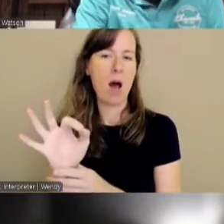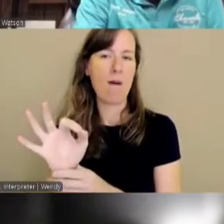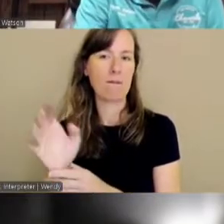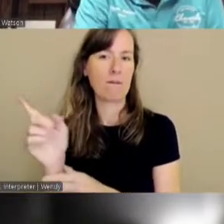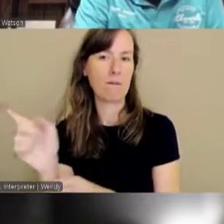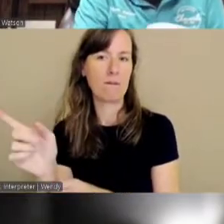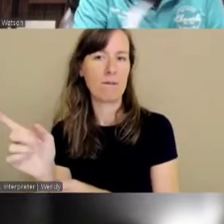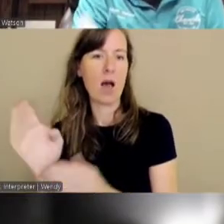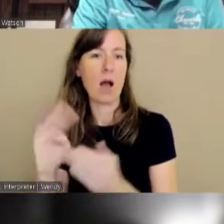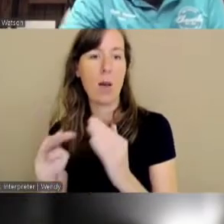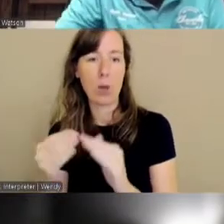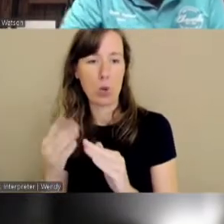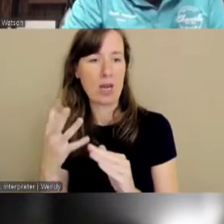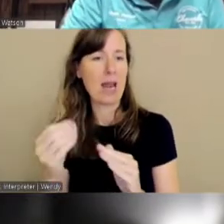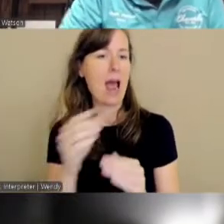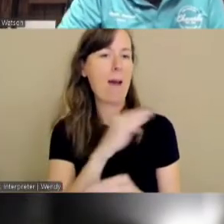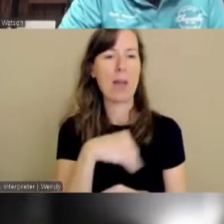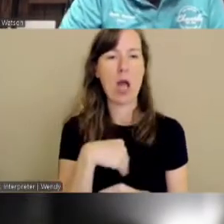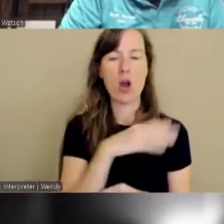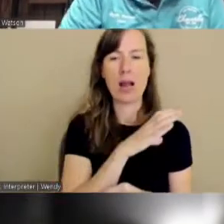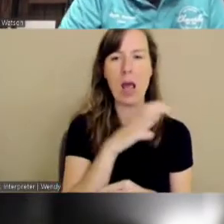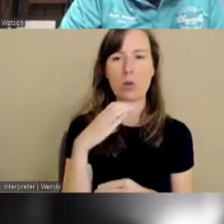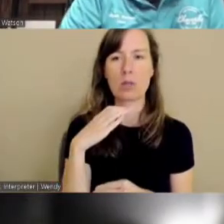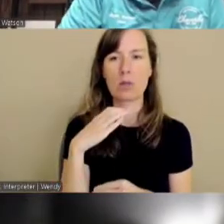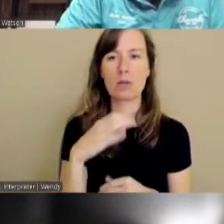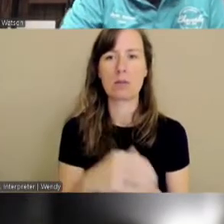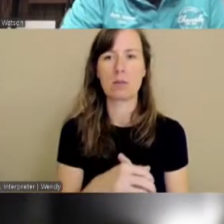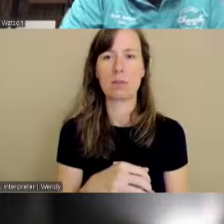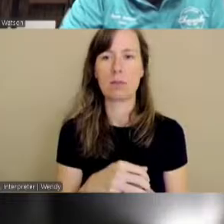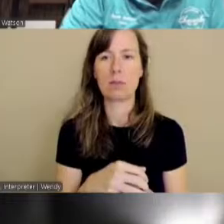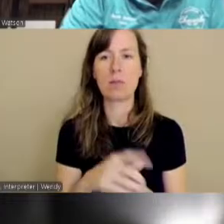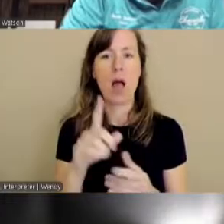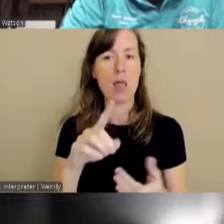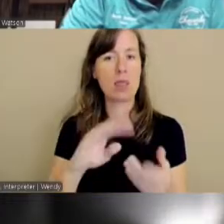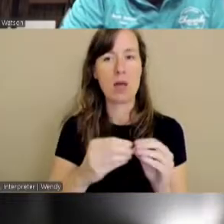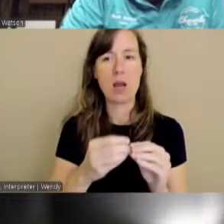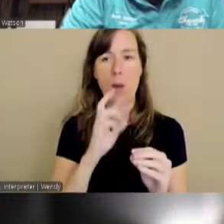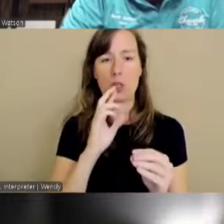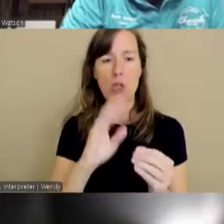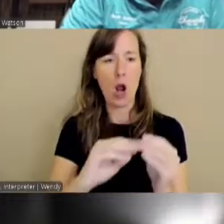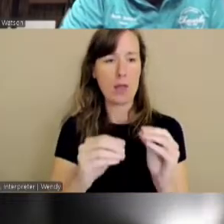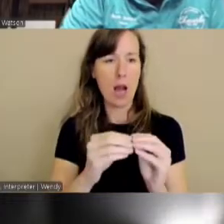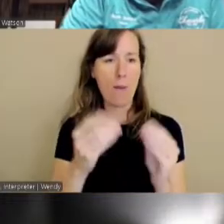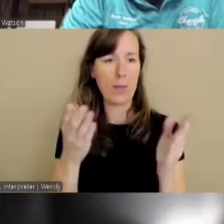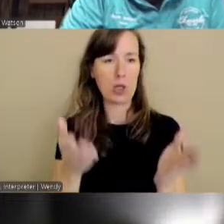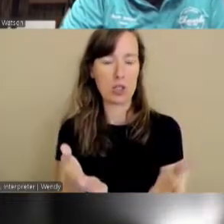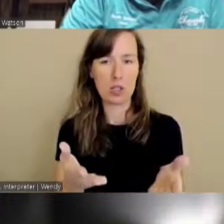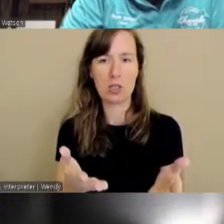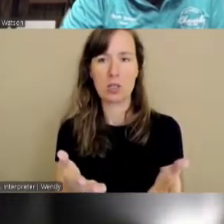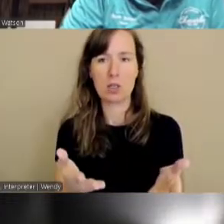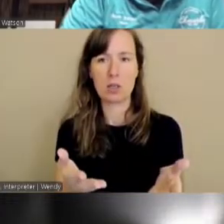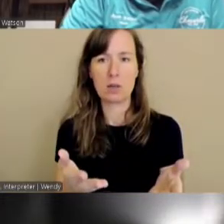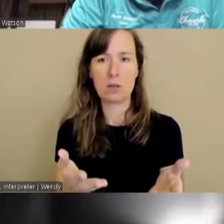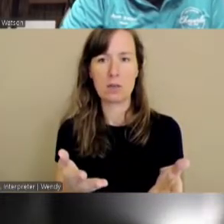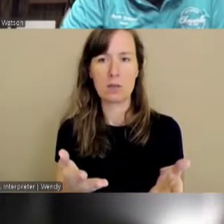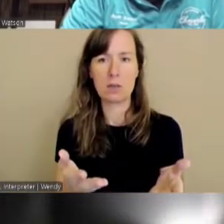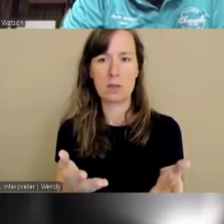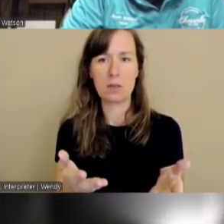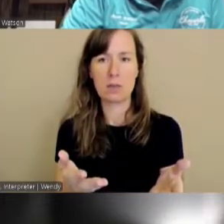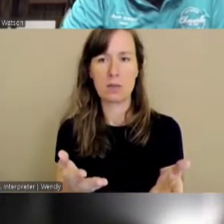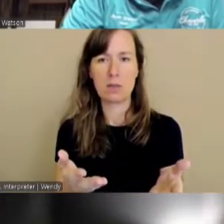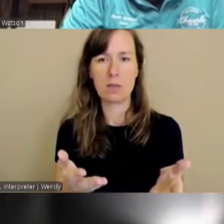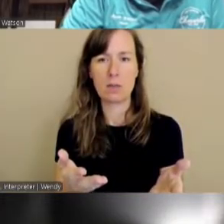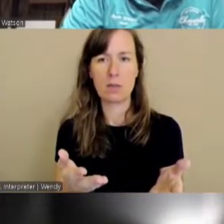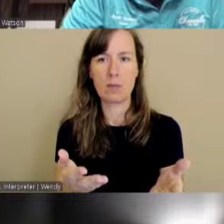mayor and council. I think that the numbers are the numbers, unfortunately, and you know